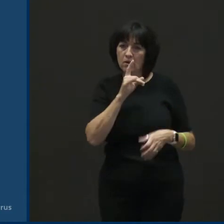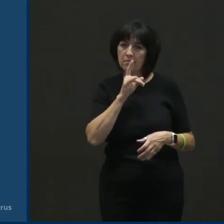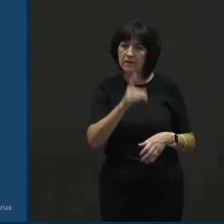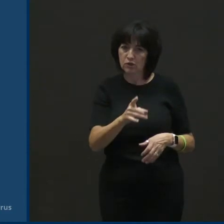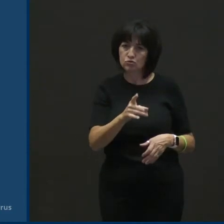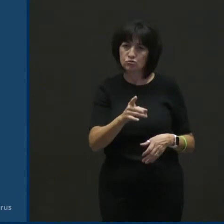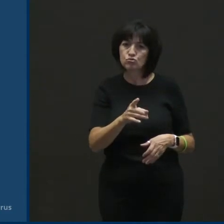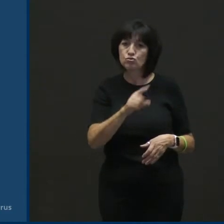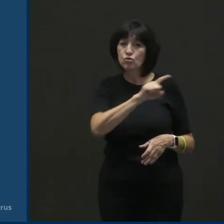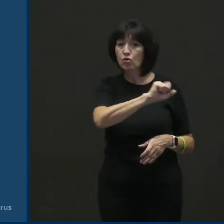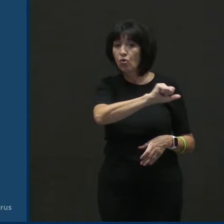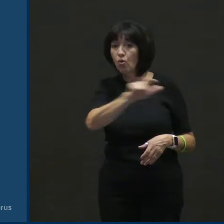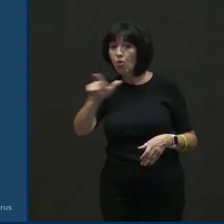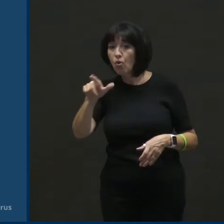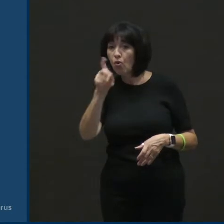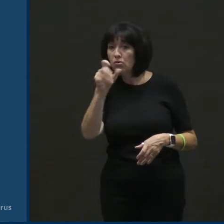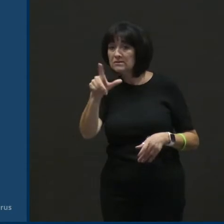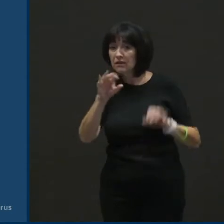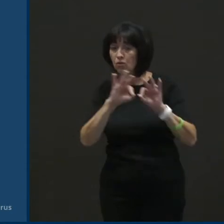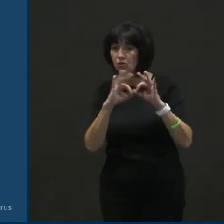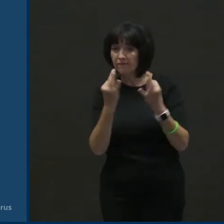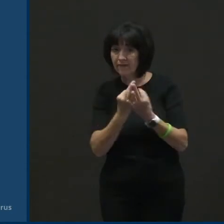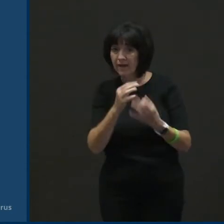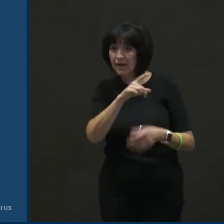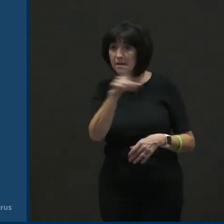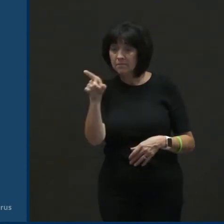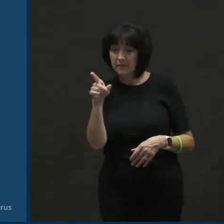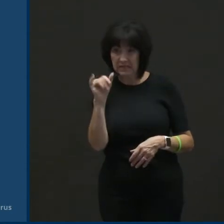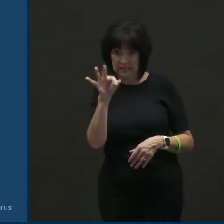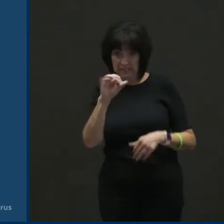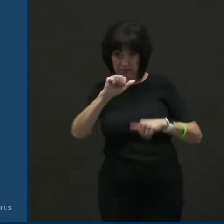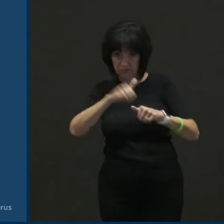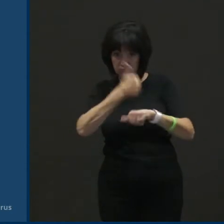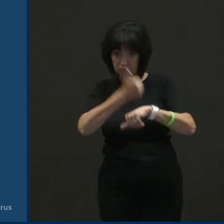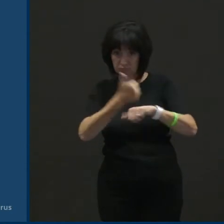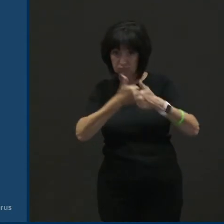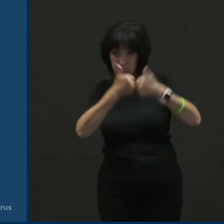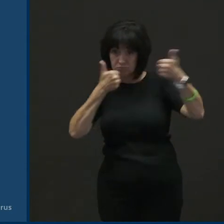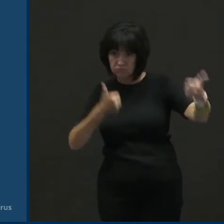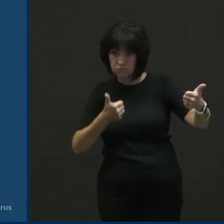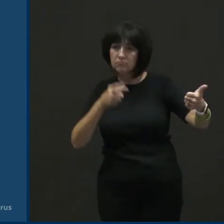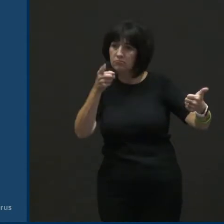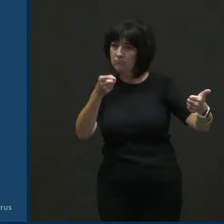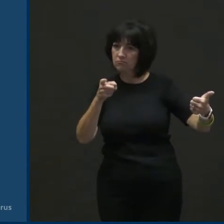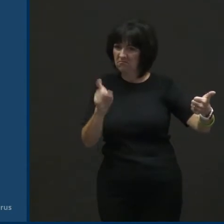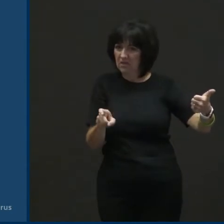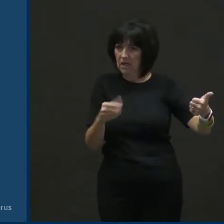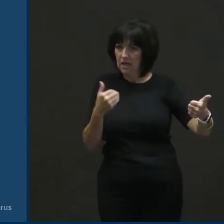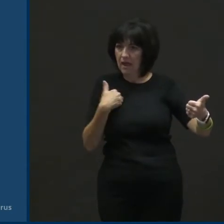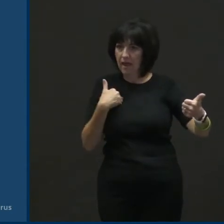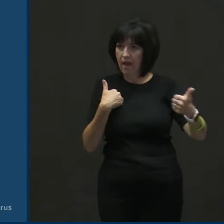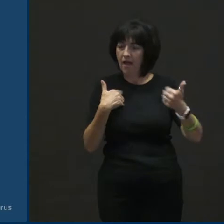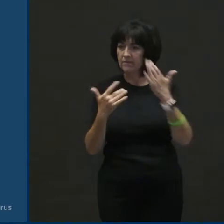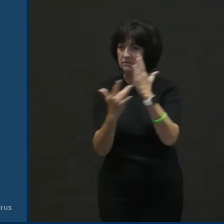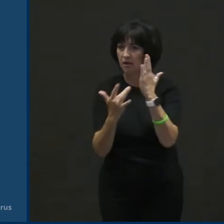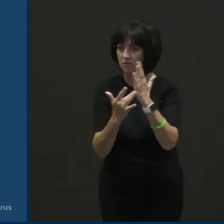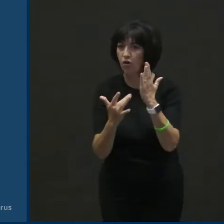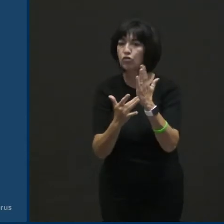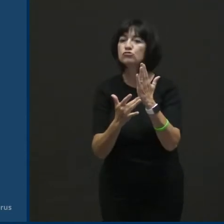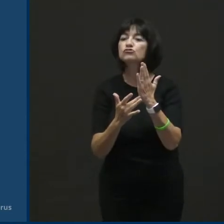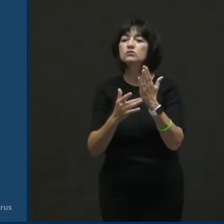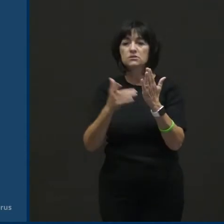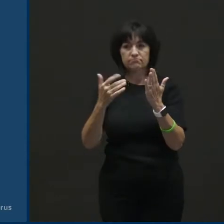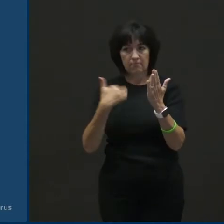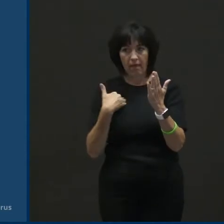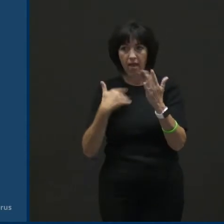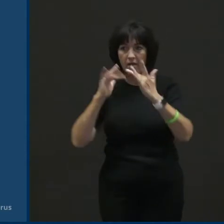the access and every Delaware student to connect, to have good connectivity with their school and school district. And so